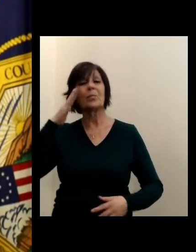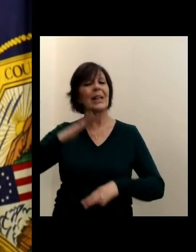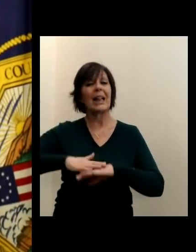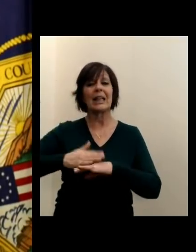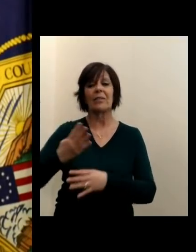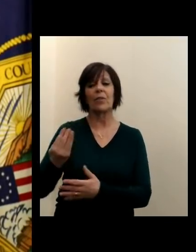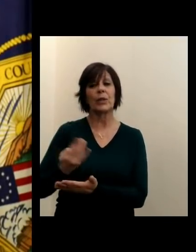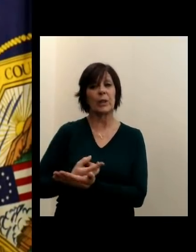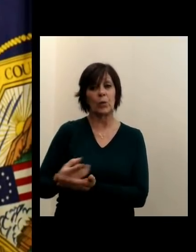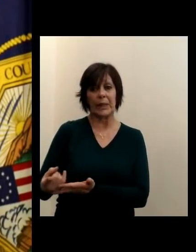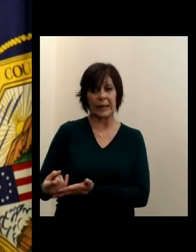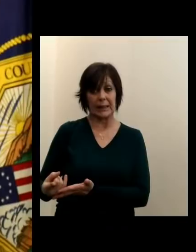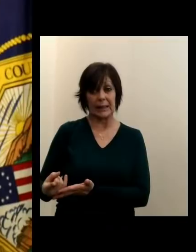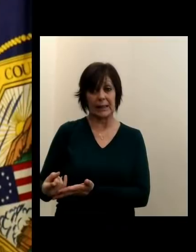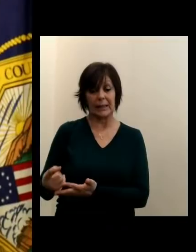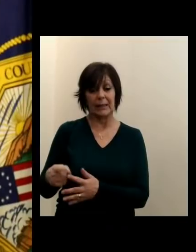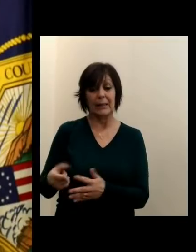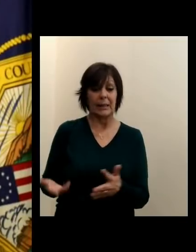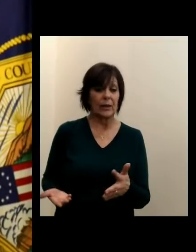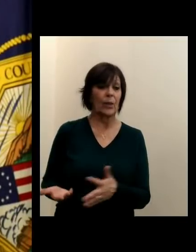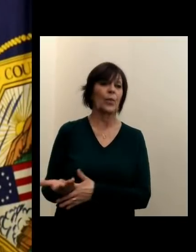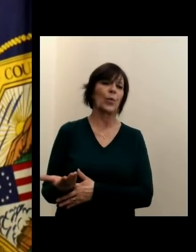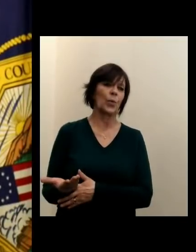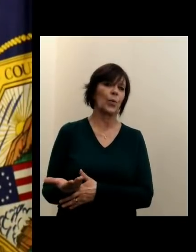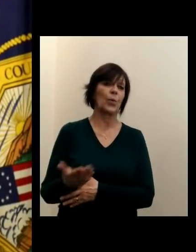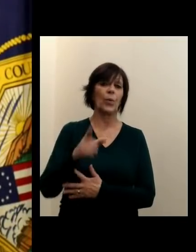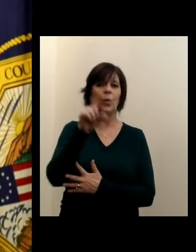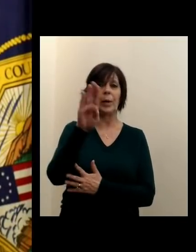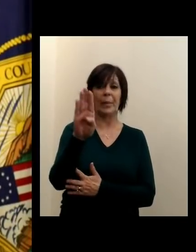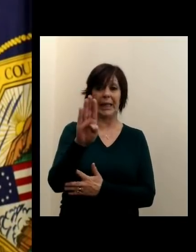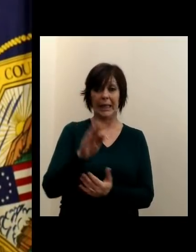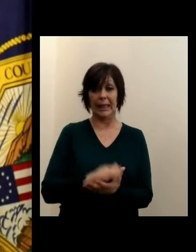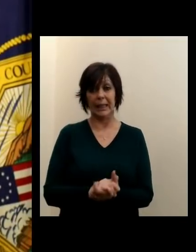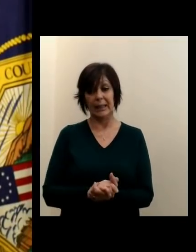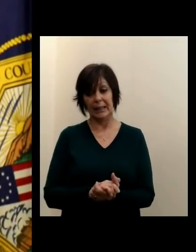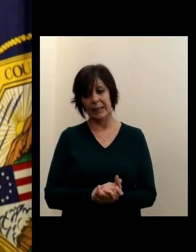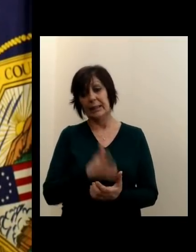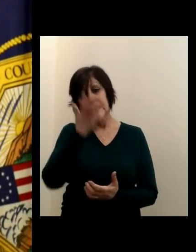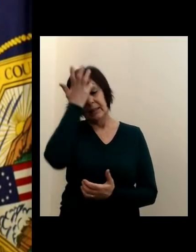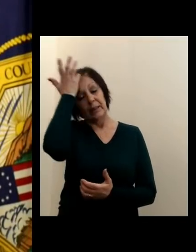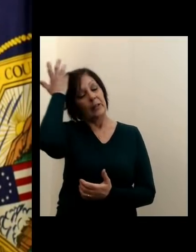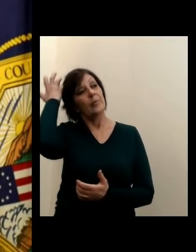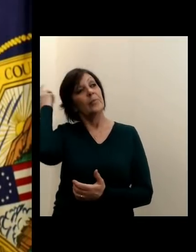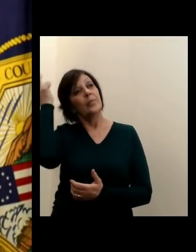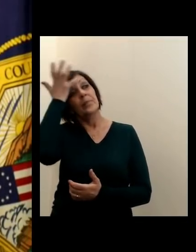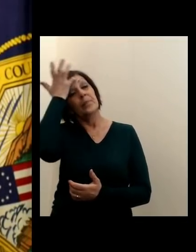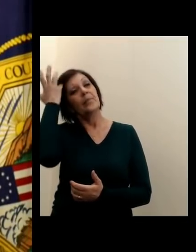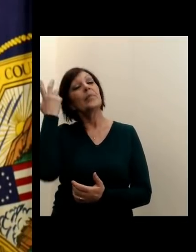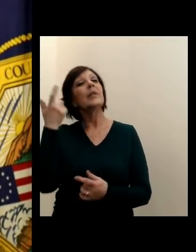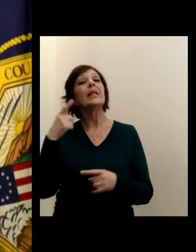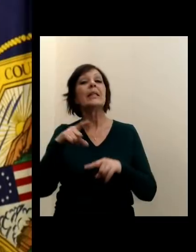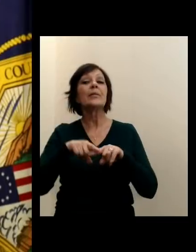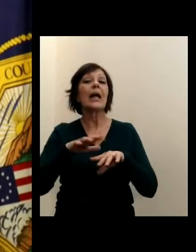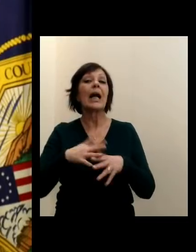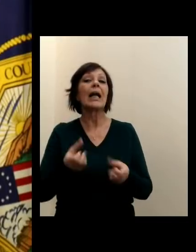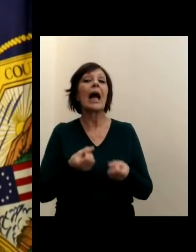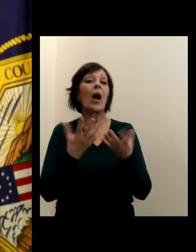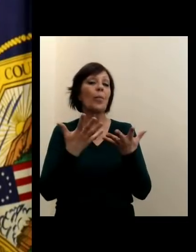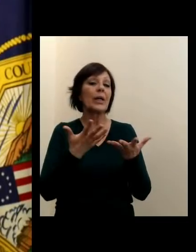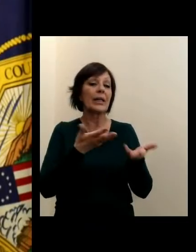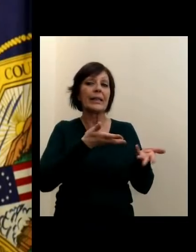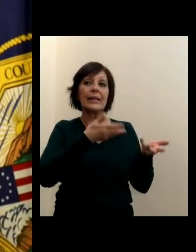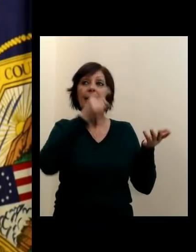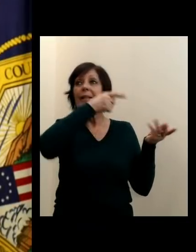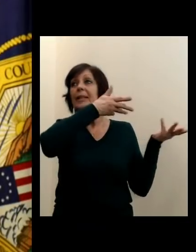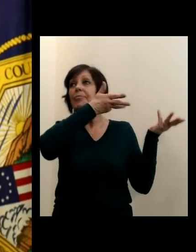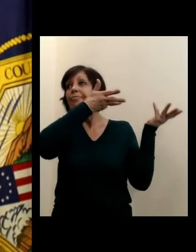weeks based on their estimate to get through the 1B category based on the amount of vaccines they've been receiving and the actual number